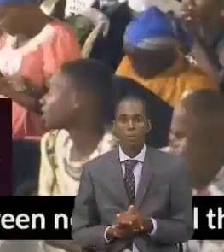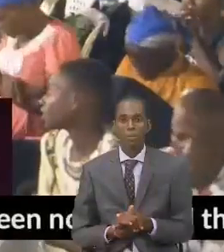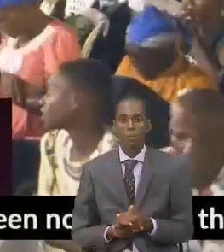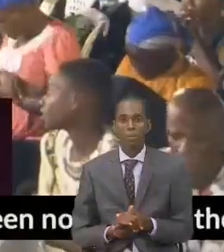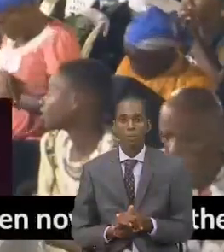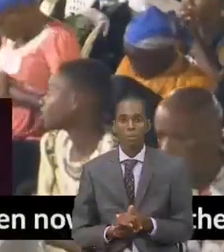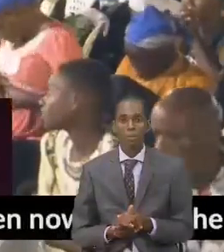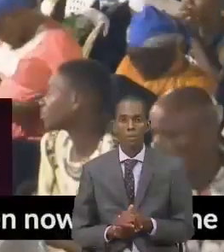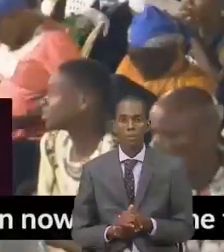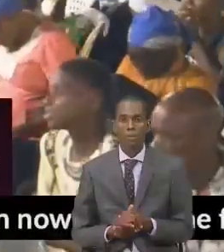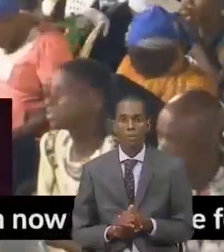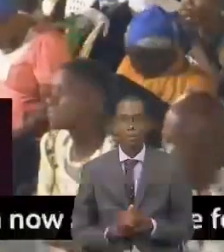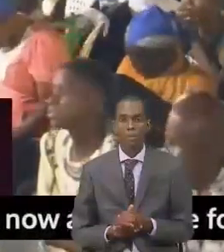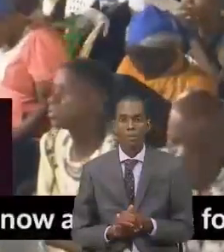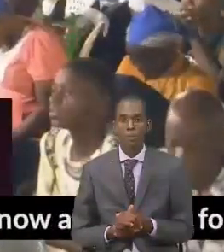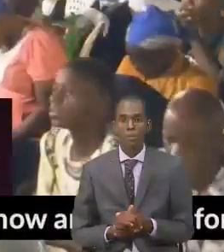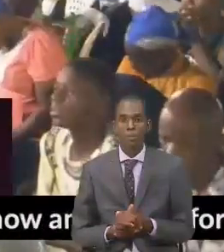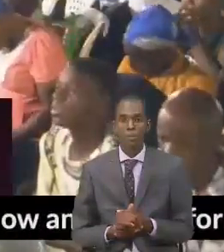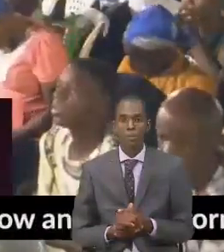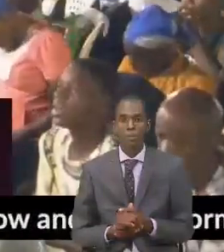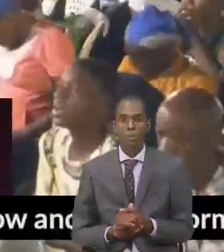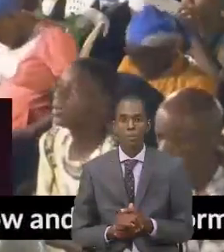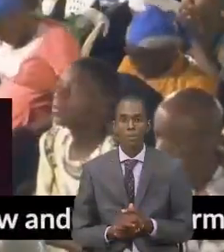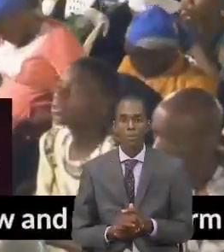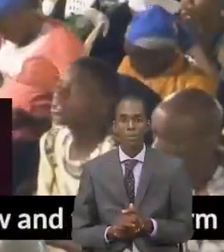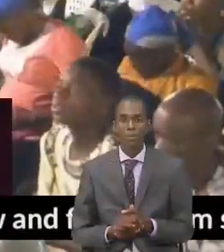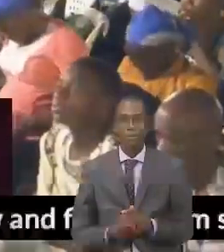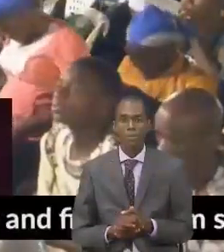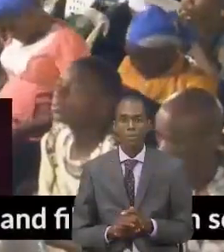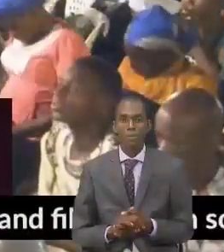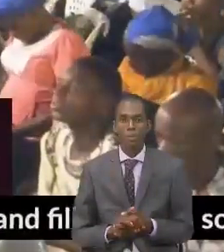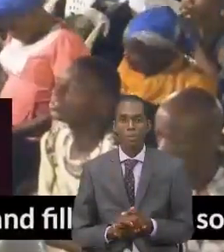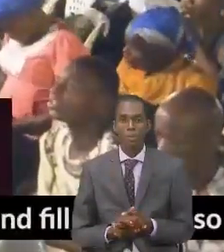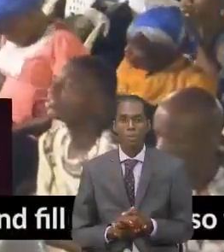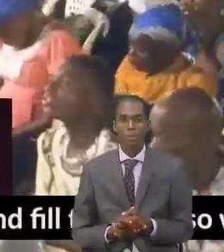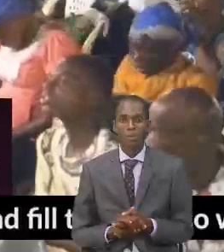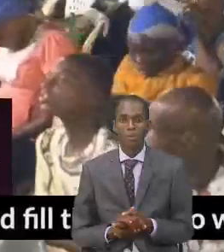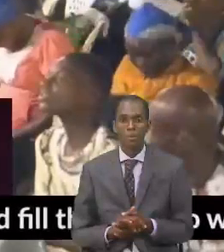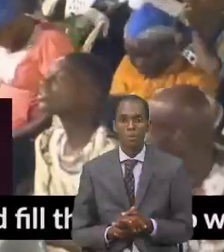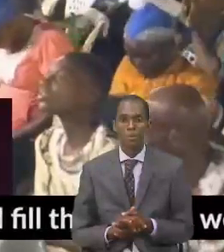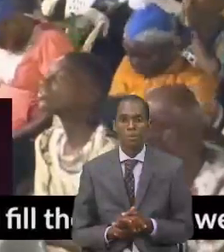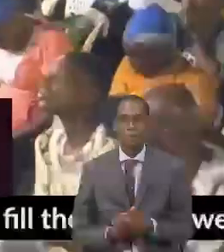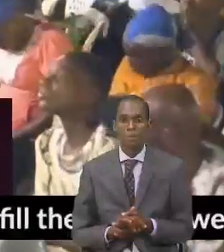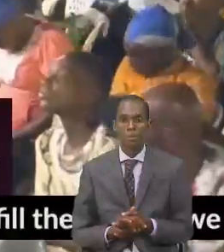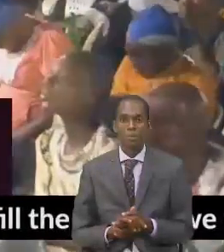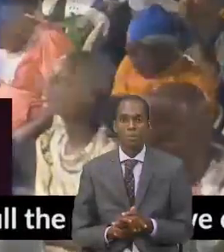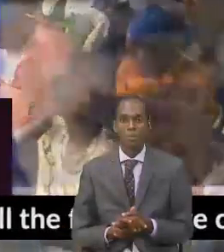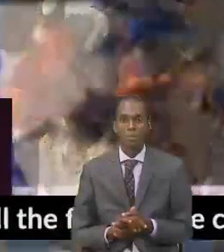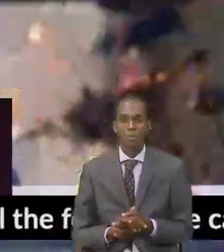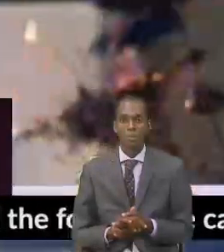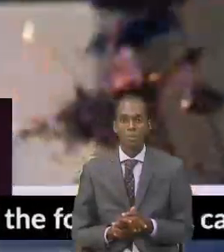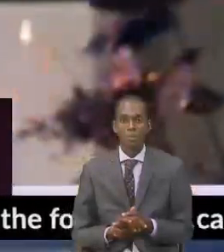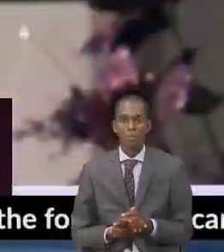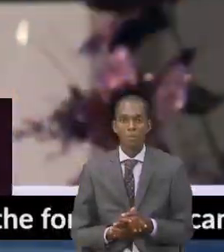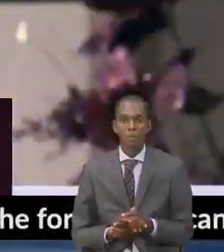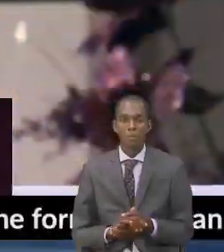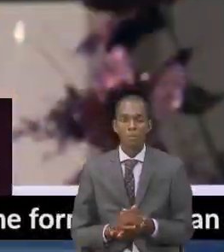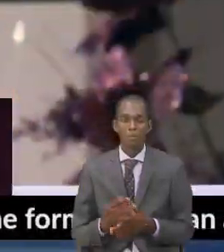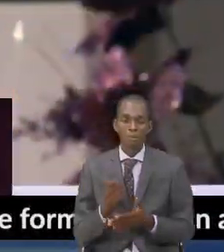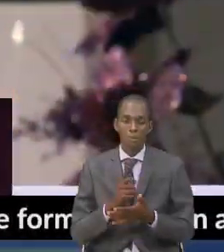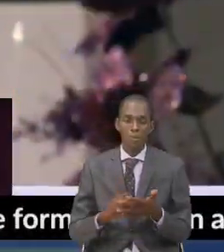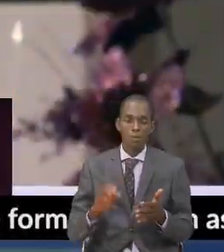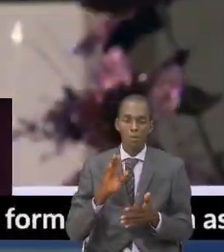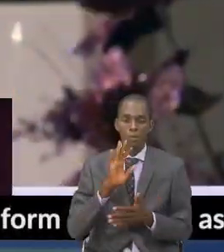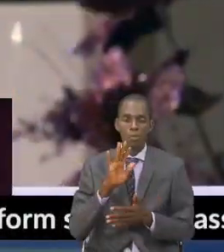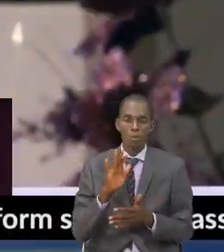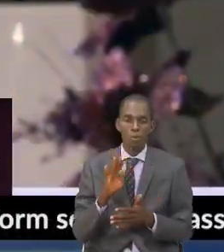Be fast, be fast. Just their name in capital letter, their phone